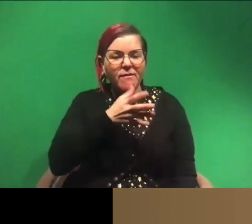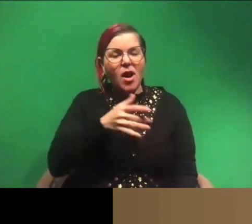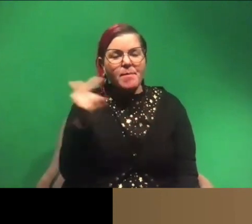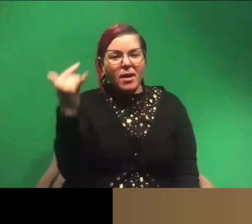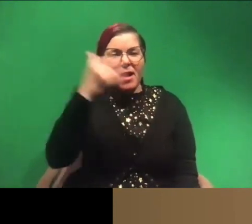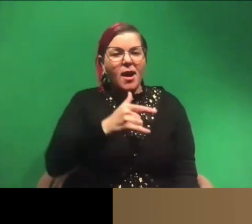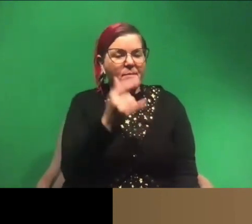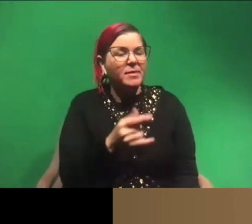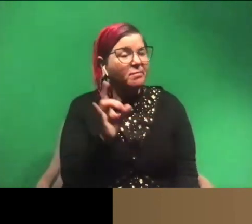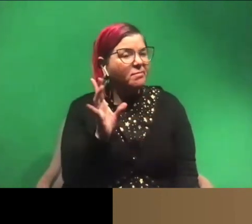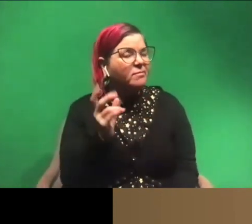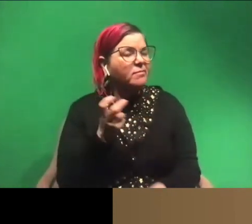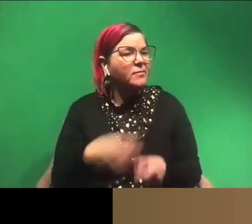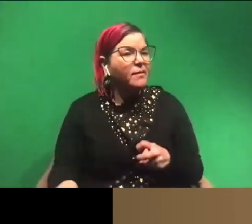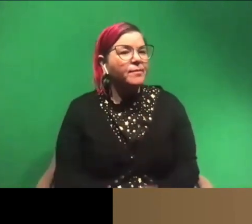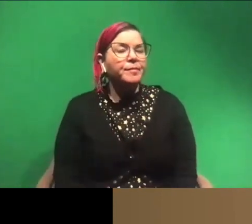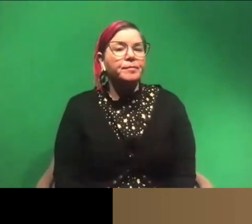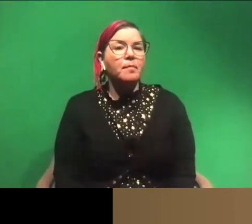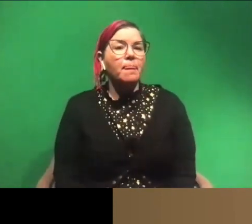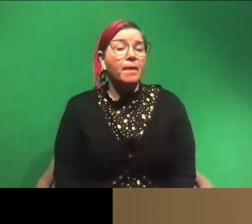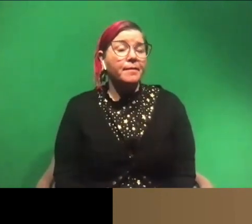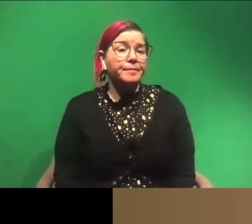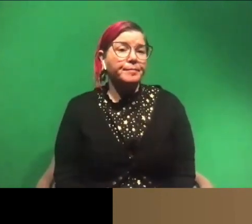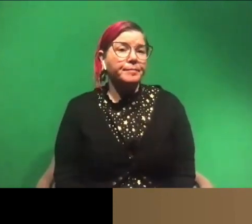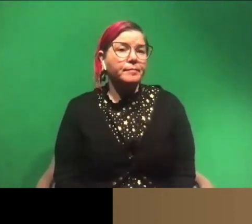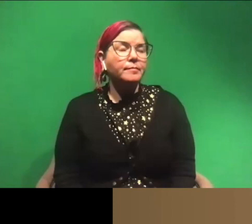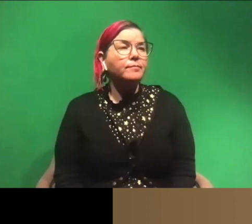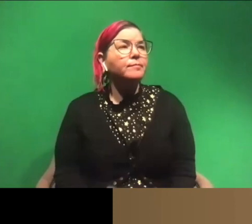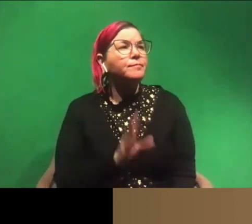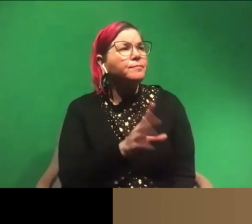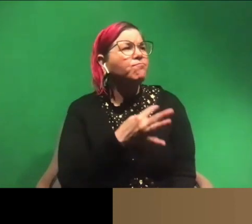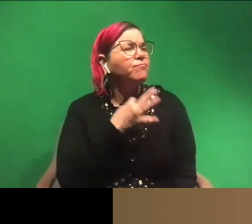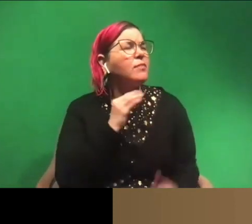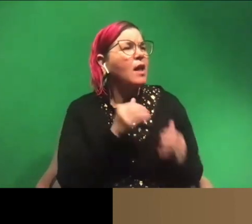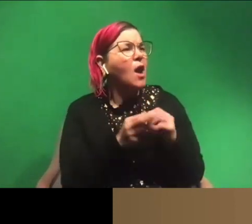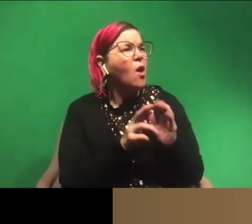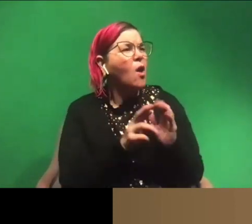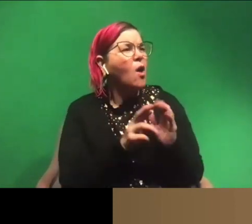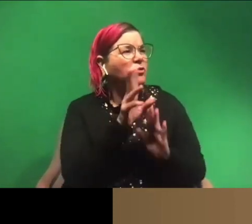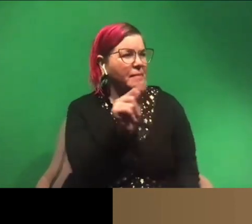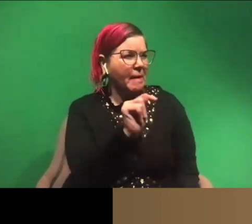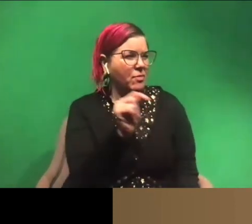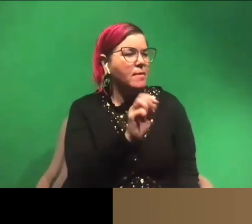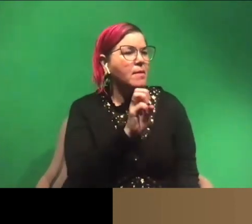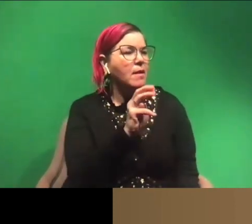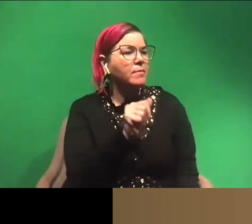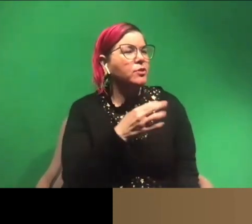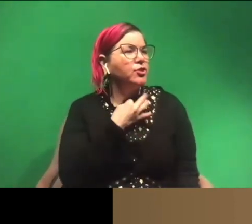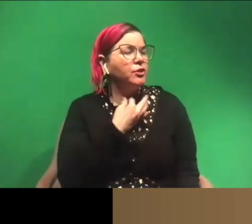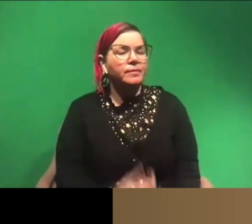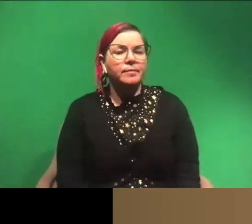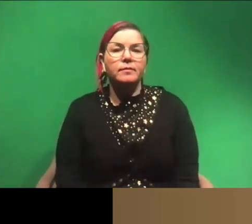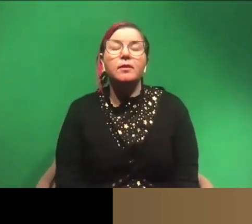I've heard the same. Yeah. Let's see. How do astronauts go to the bathroom, from Emma? Oh, well,